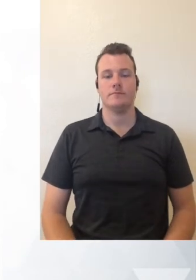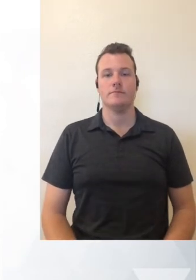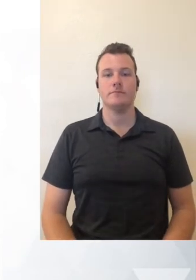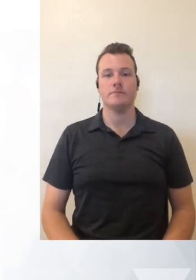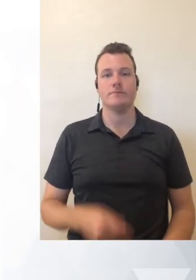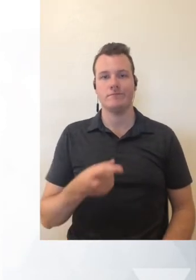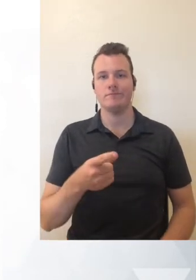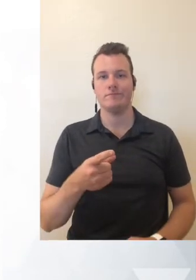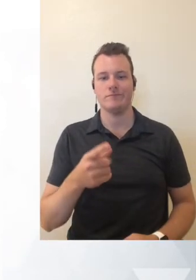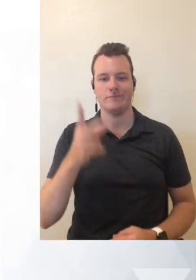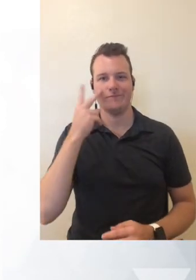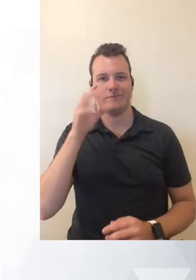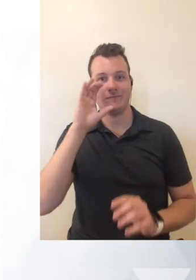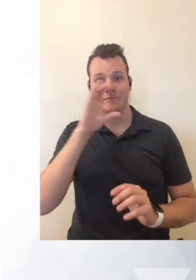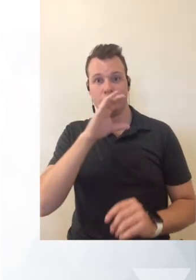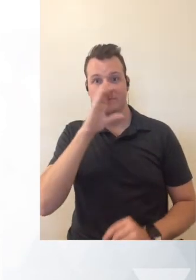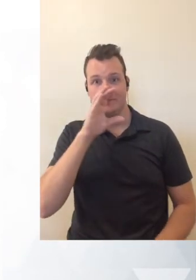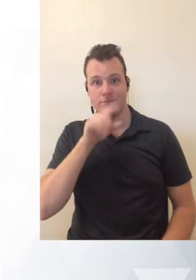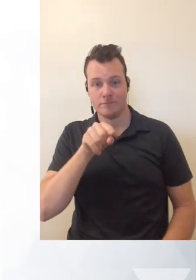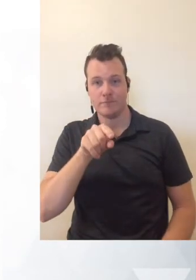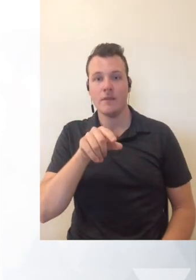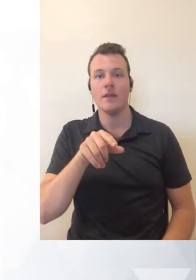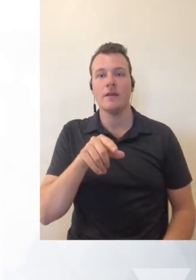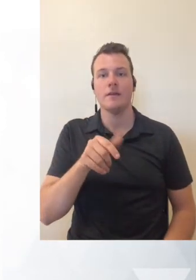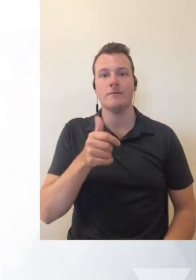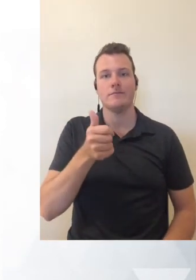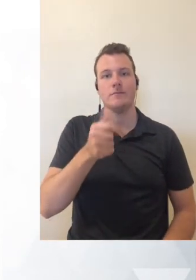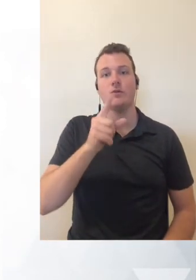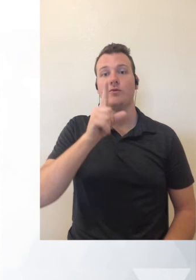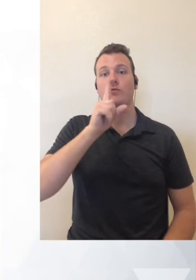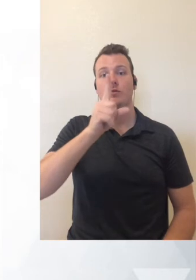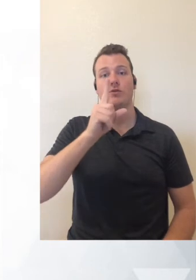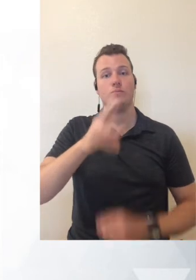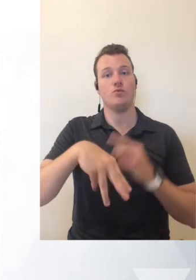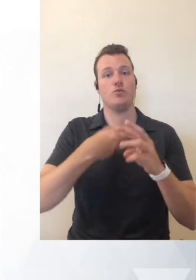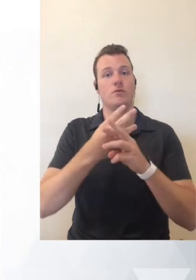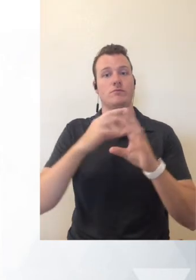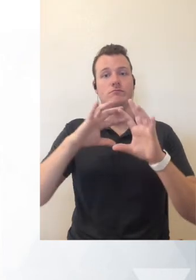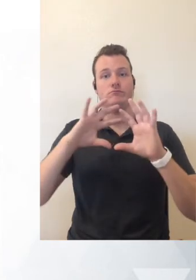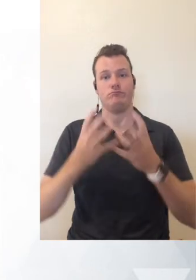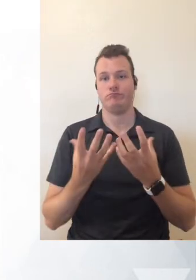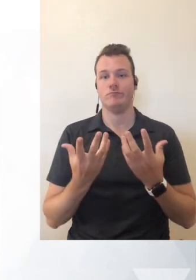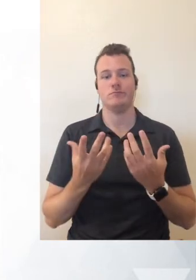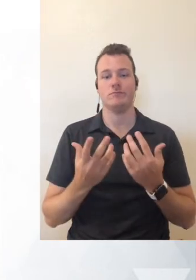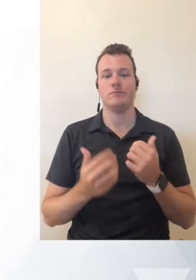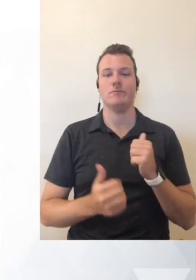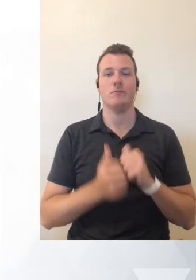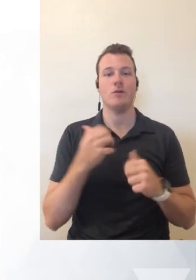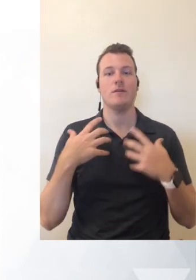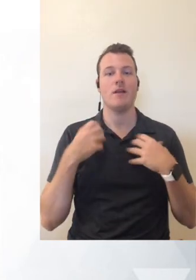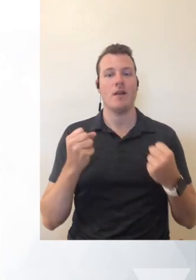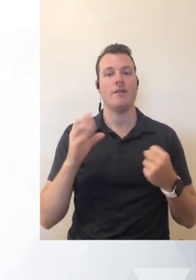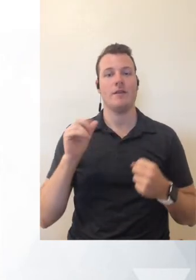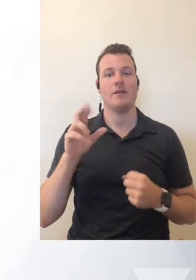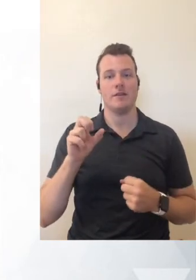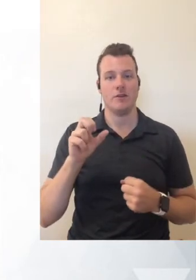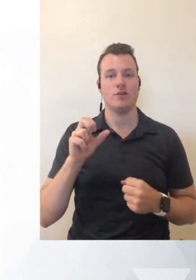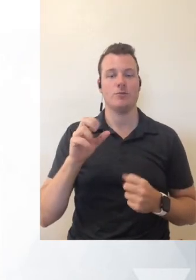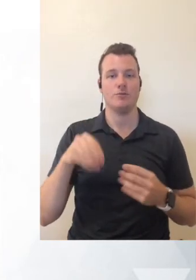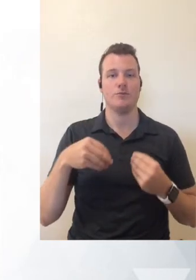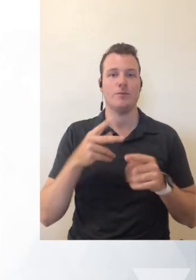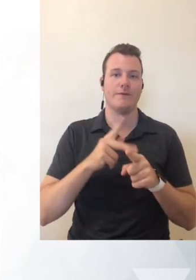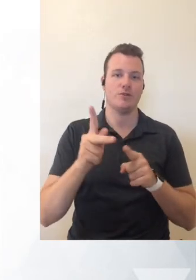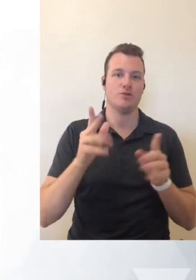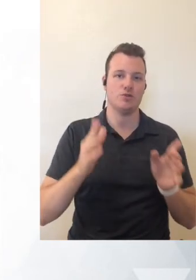Step six, as you'll see from this cartoon here, is the reality of most healthcare